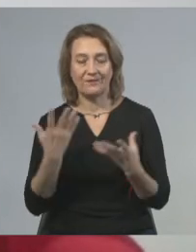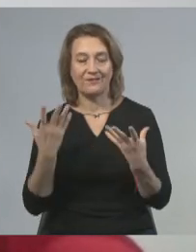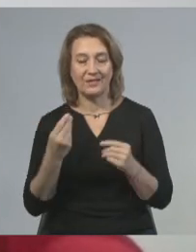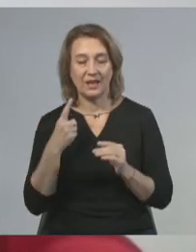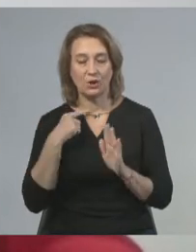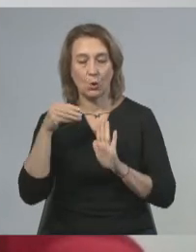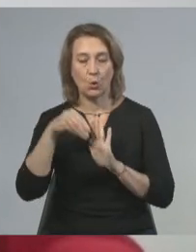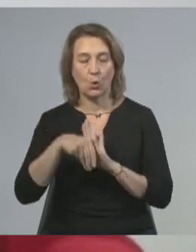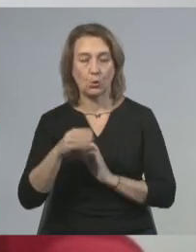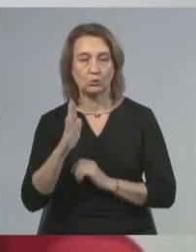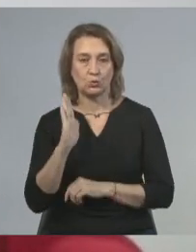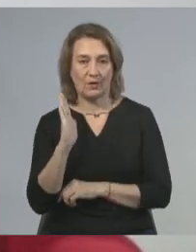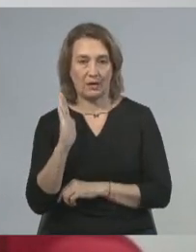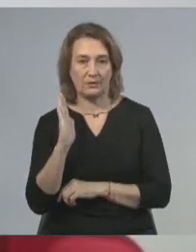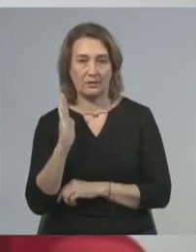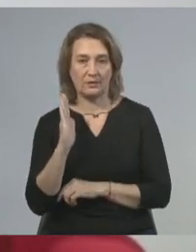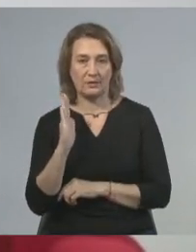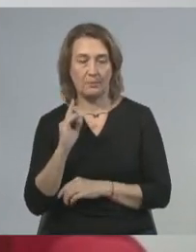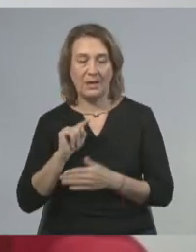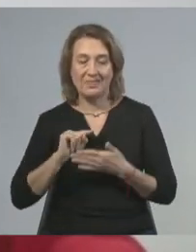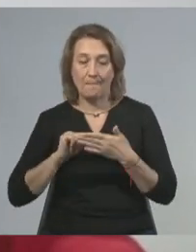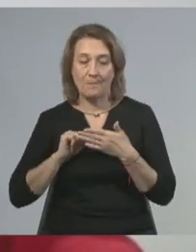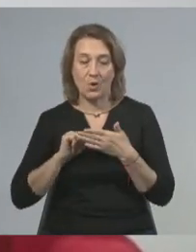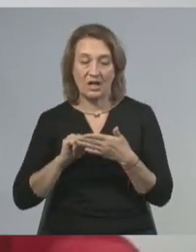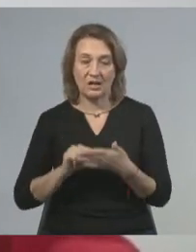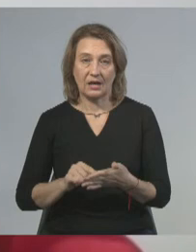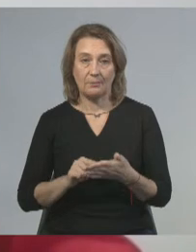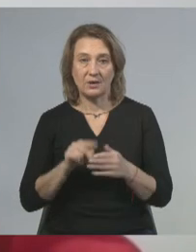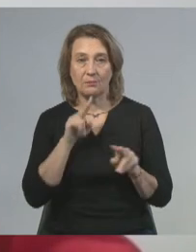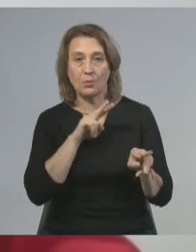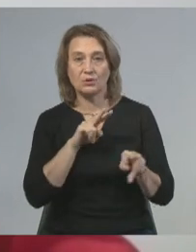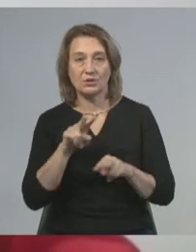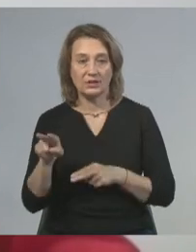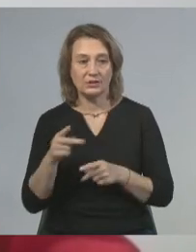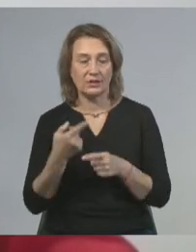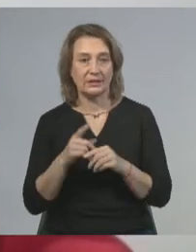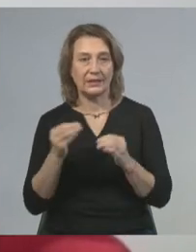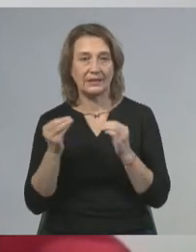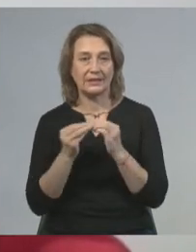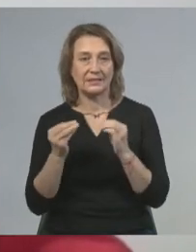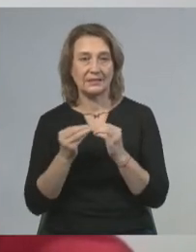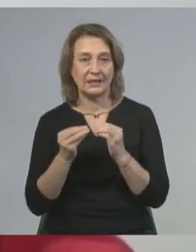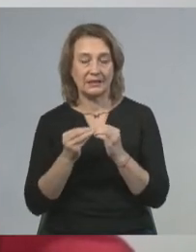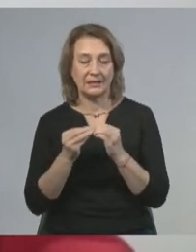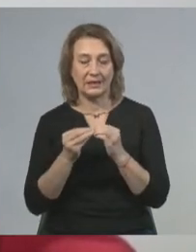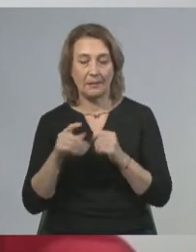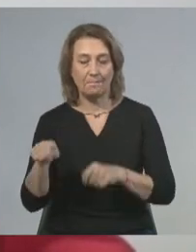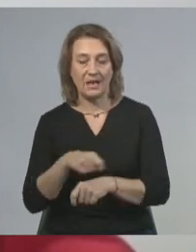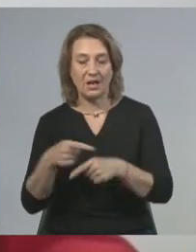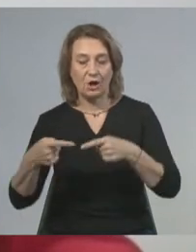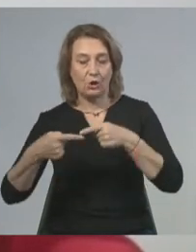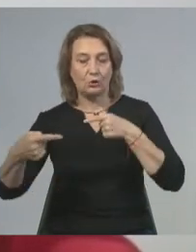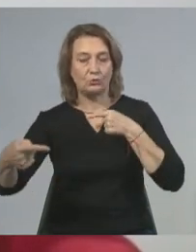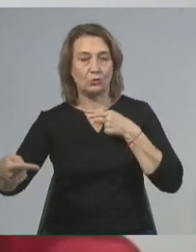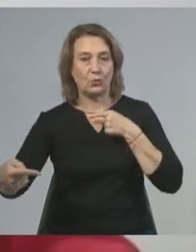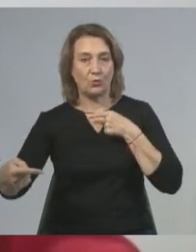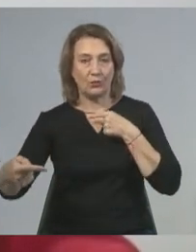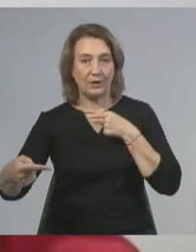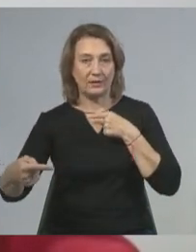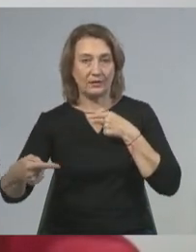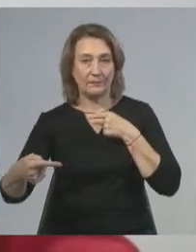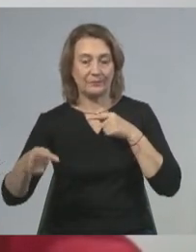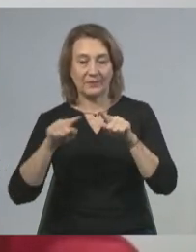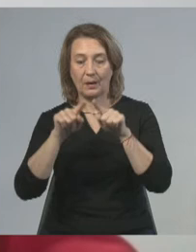also to observers who are going to be at the polling stations but we insist that observation from the 10 meters distance